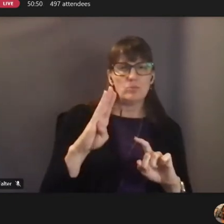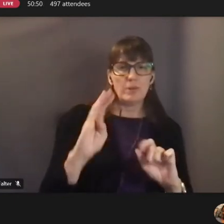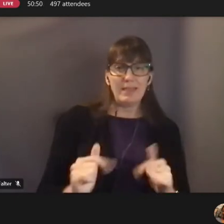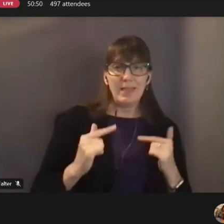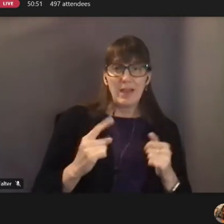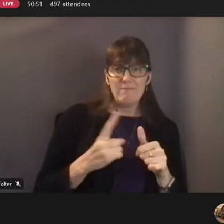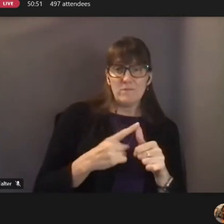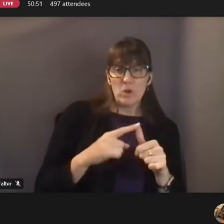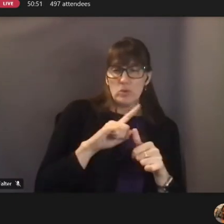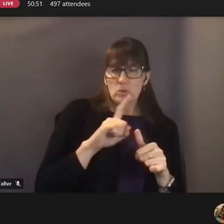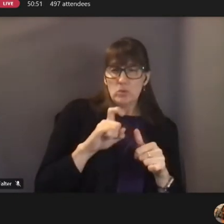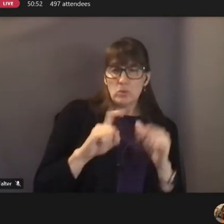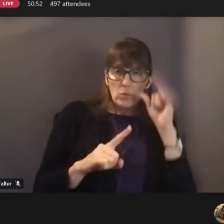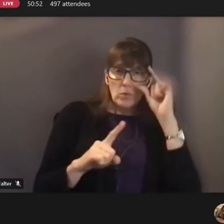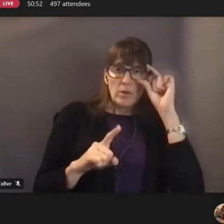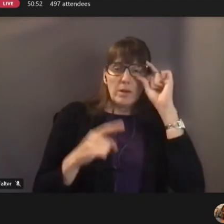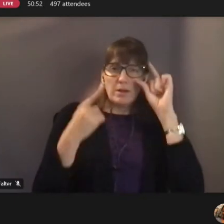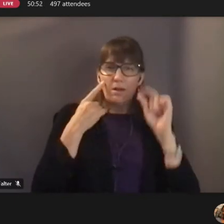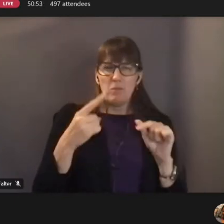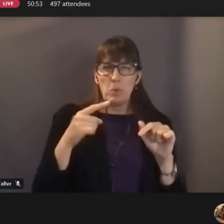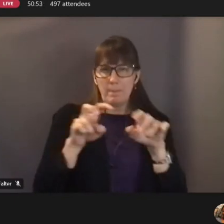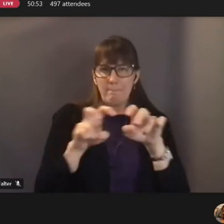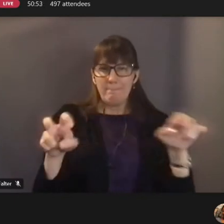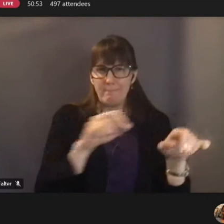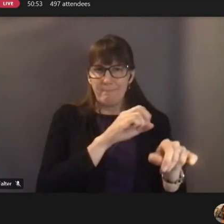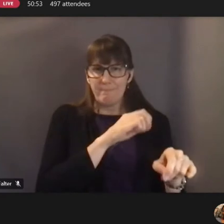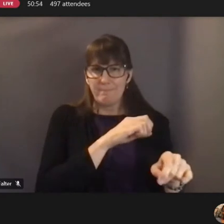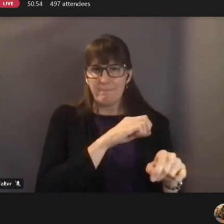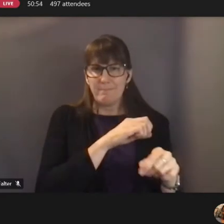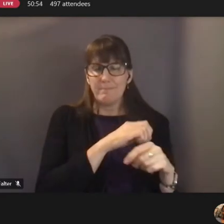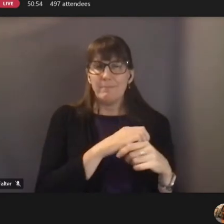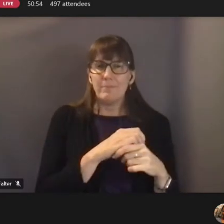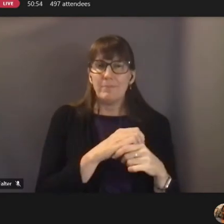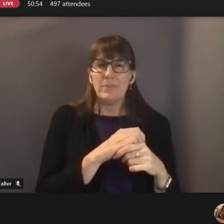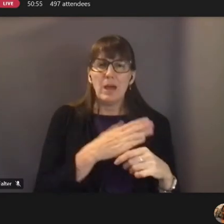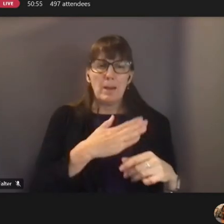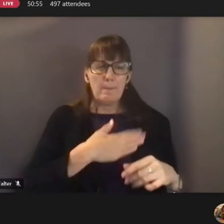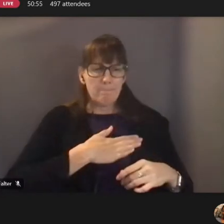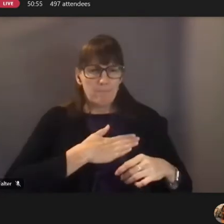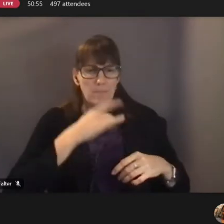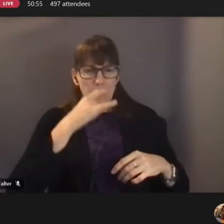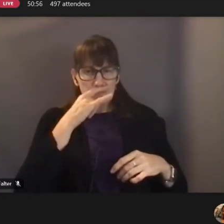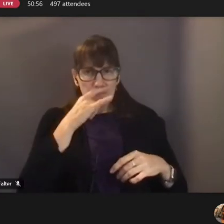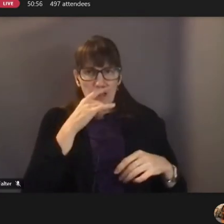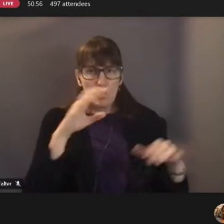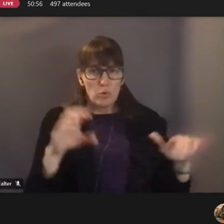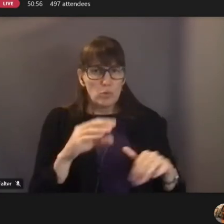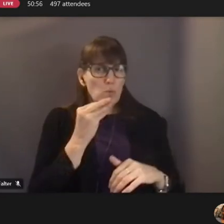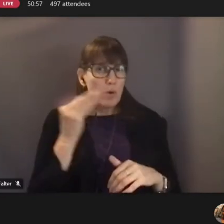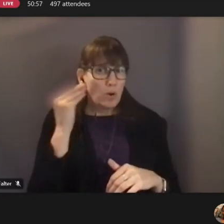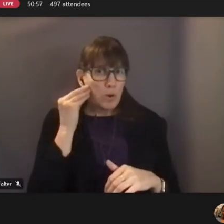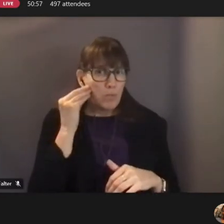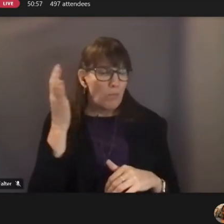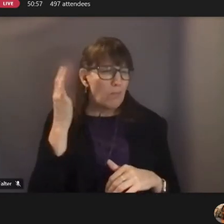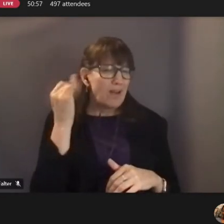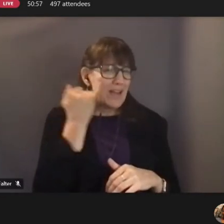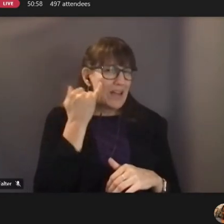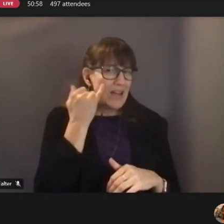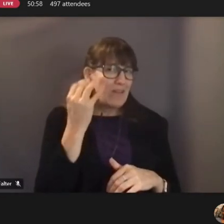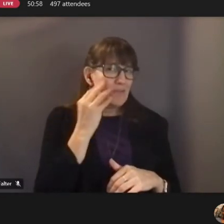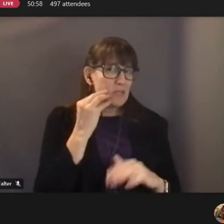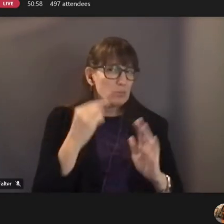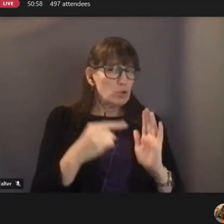to our esteemed panel, what will my child do at home due to symptoms to stay engaged